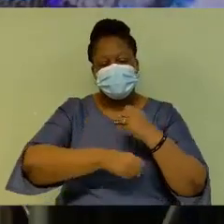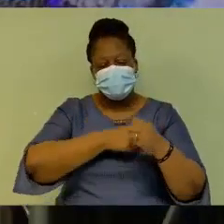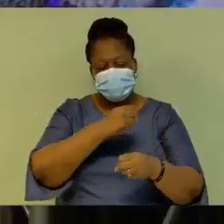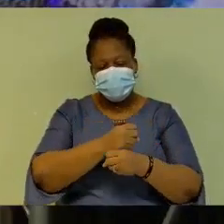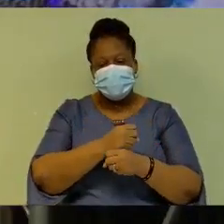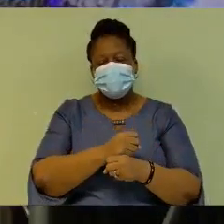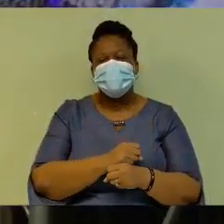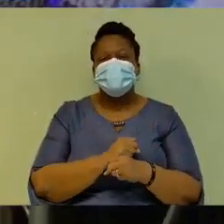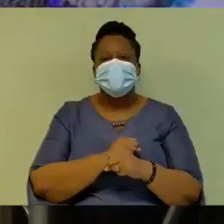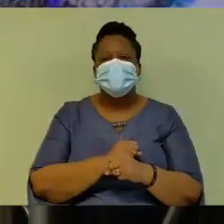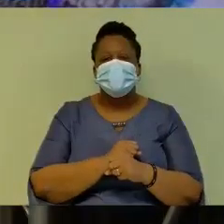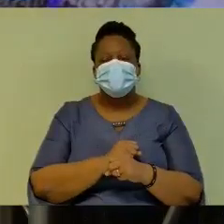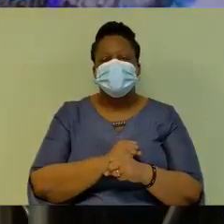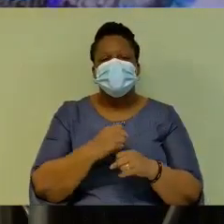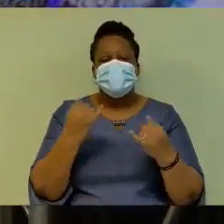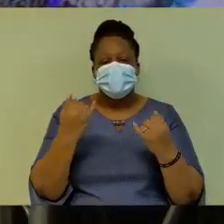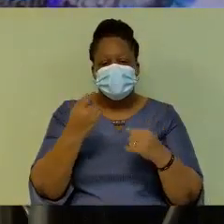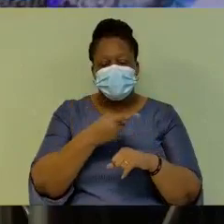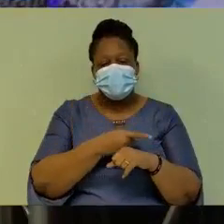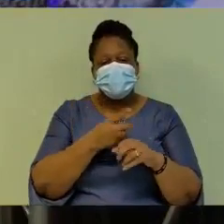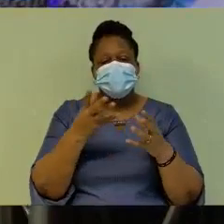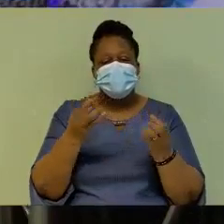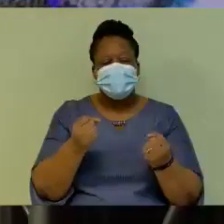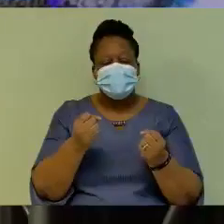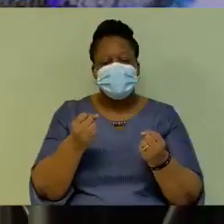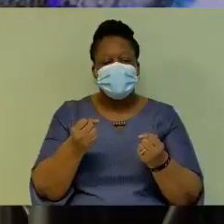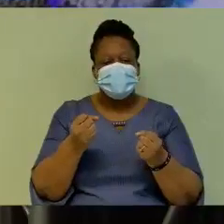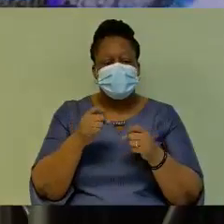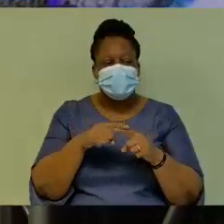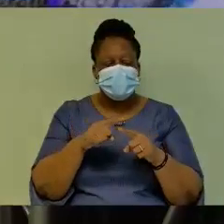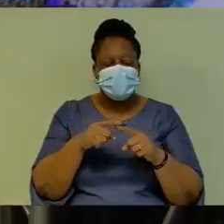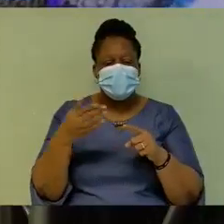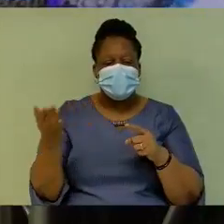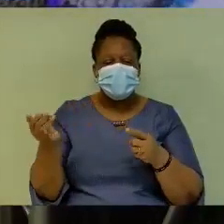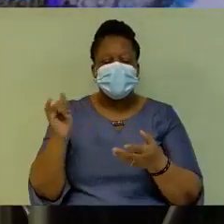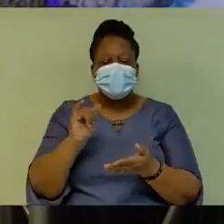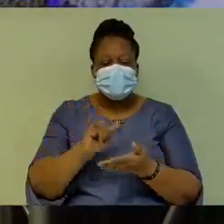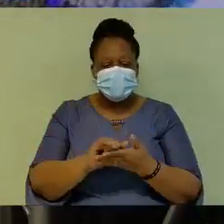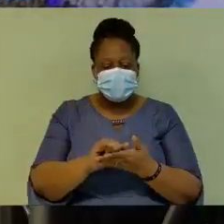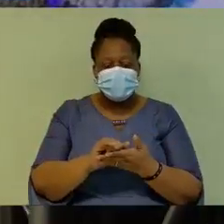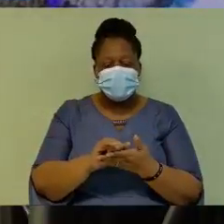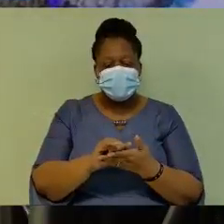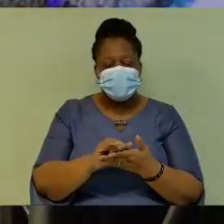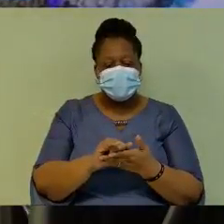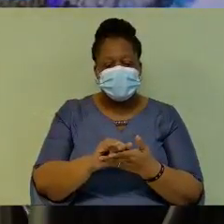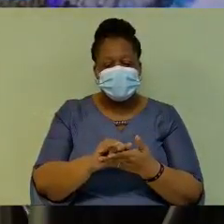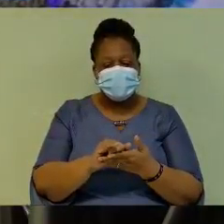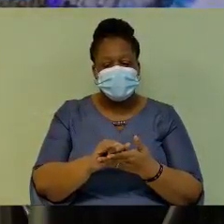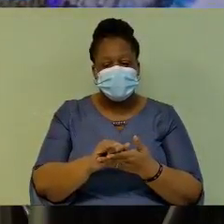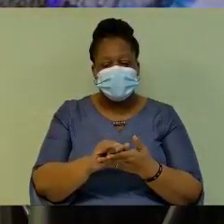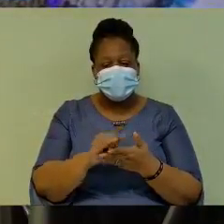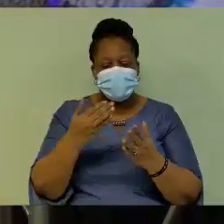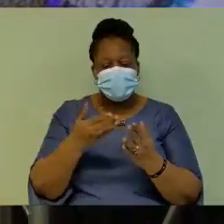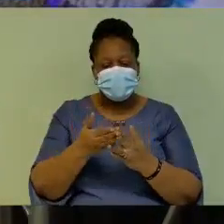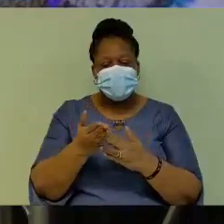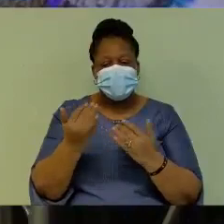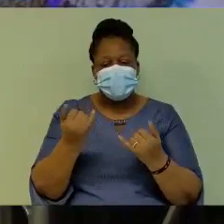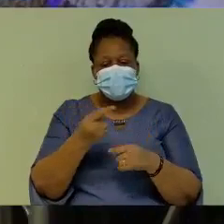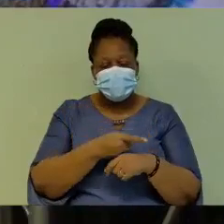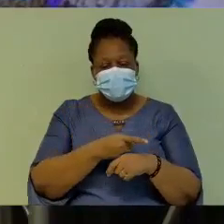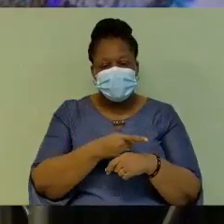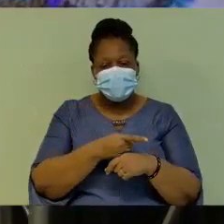My report today begins with a number of activities that we would have gone through today. Dr. Laws would